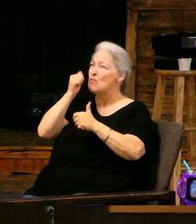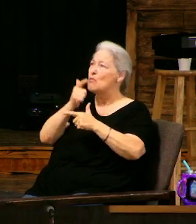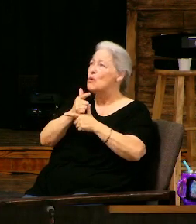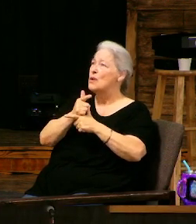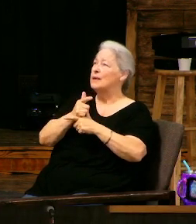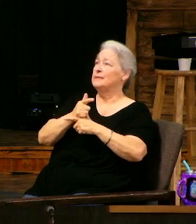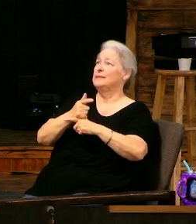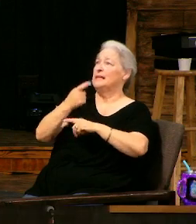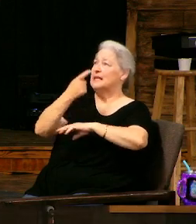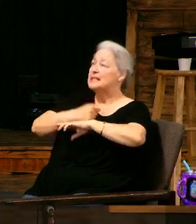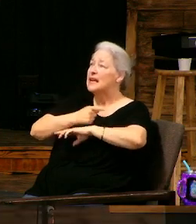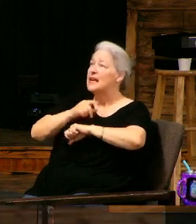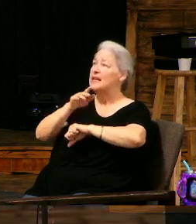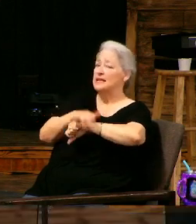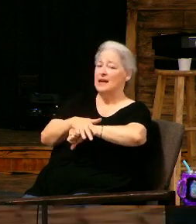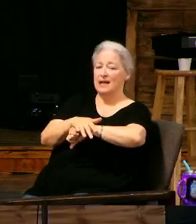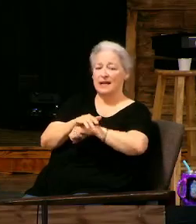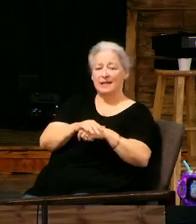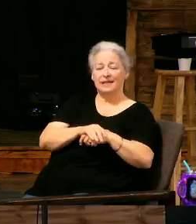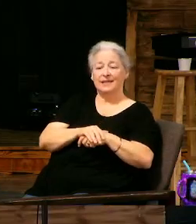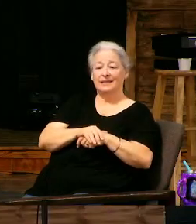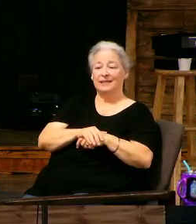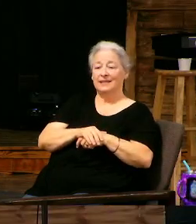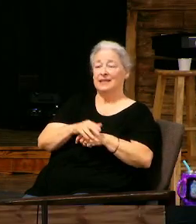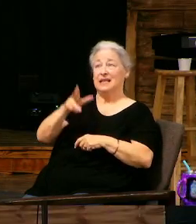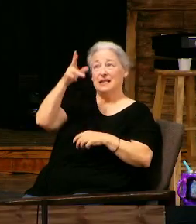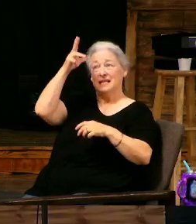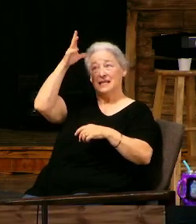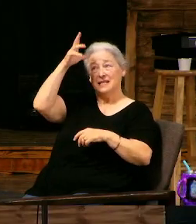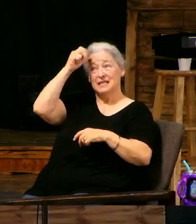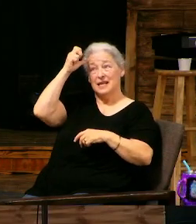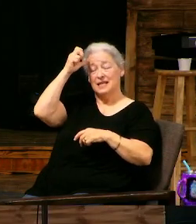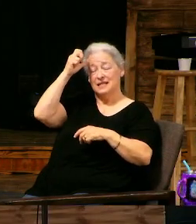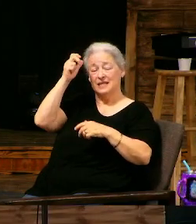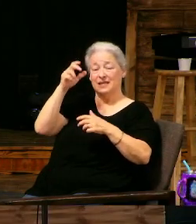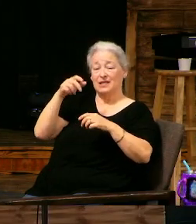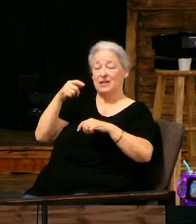that Jesus doesn't remember because he forgave us.